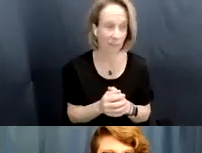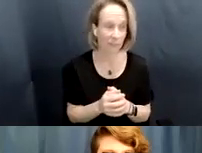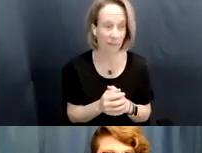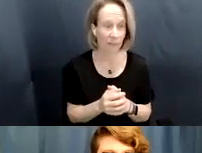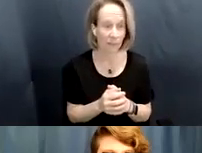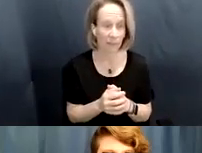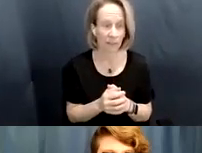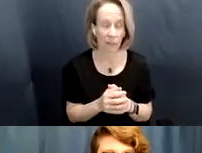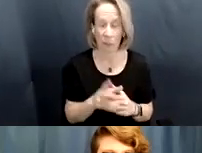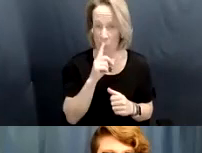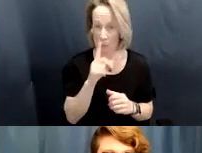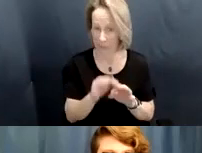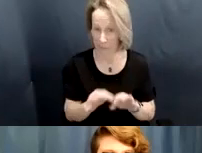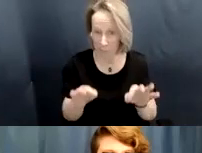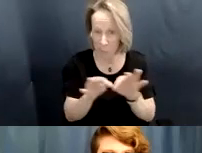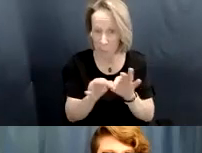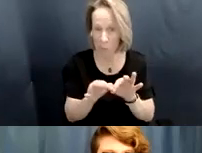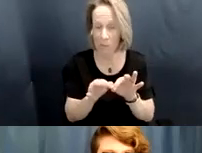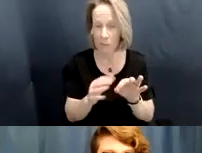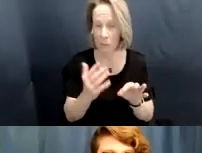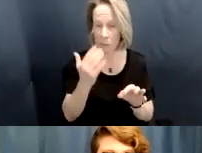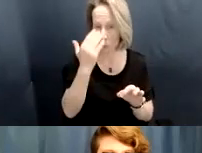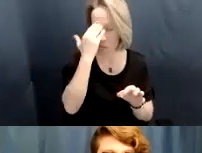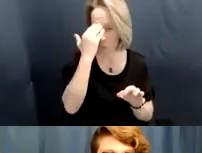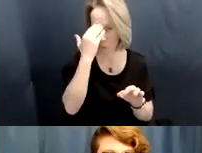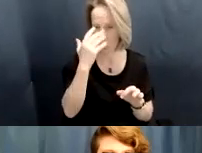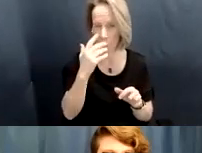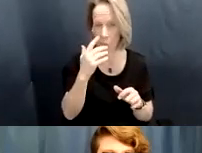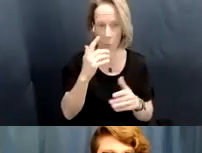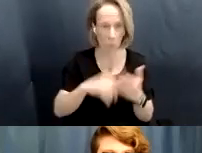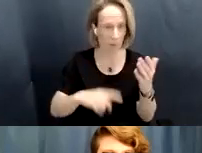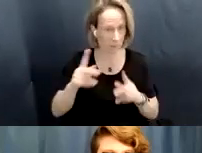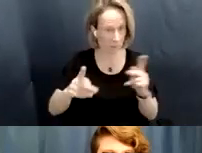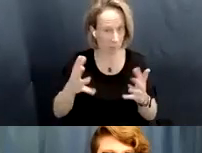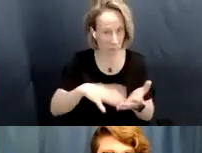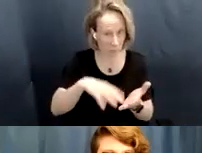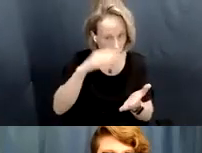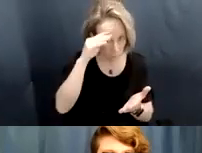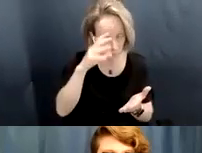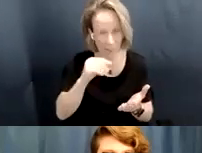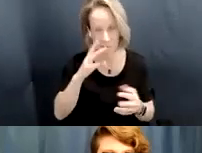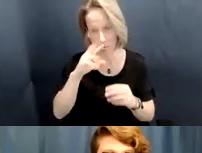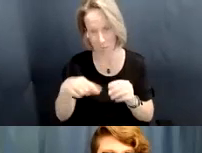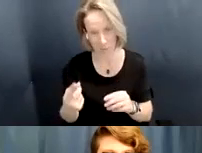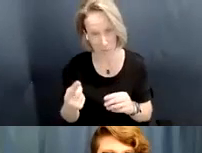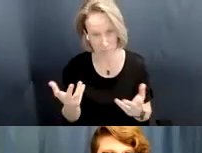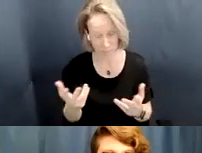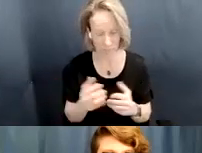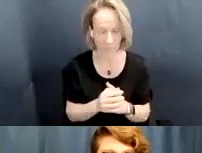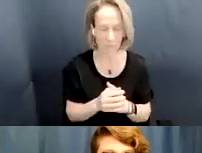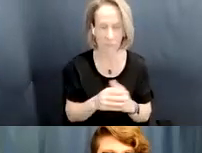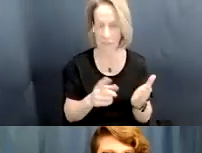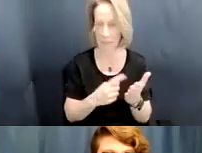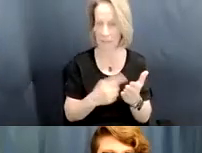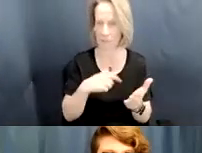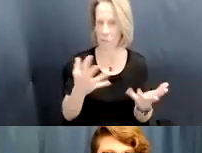to know what it is that they want to learn about and talk about. Sometimes we want to learn, other times